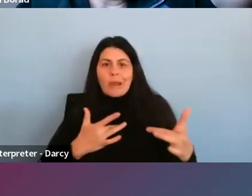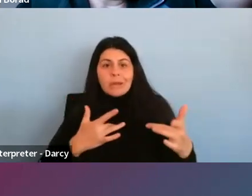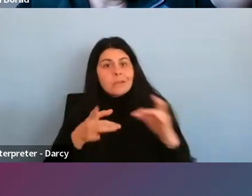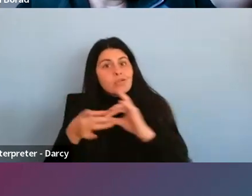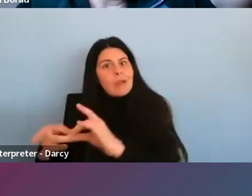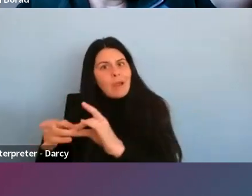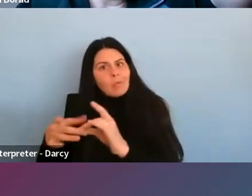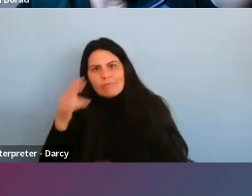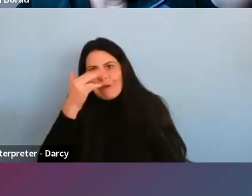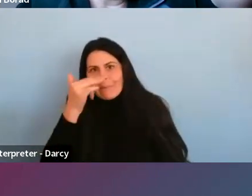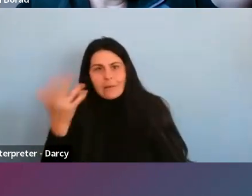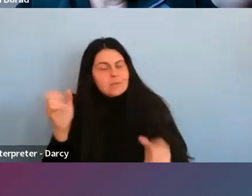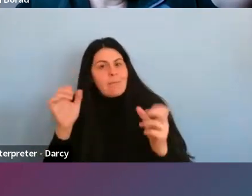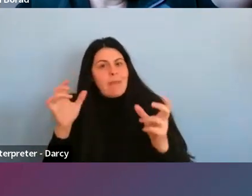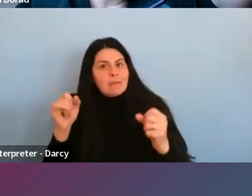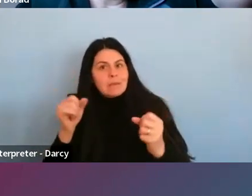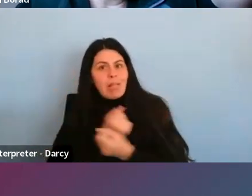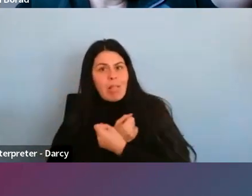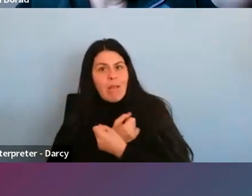is amazing and we love it. And also